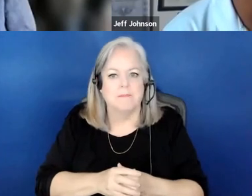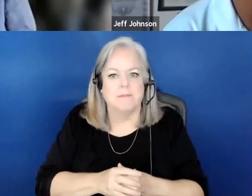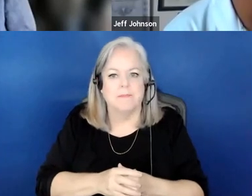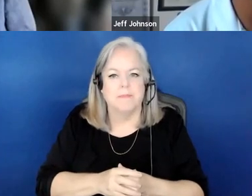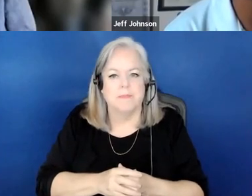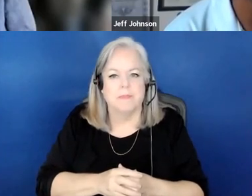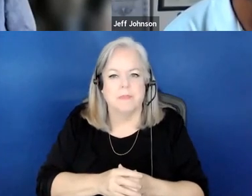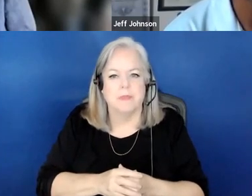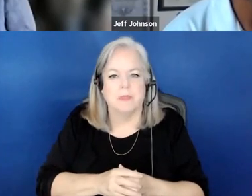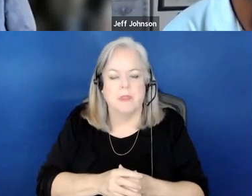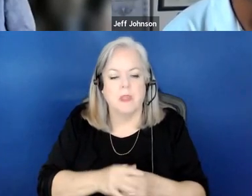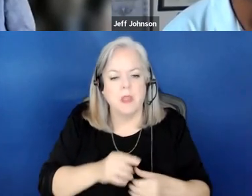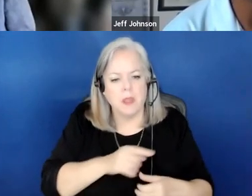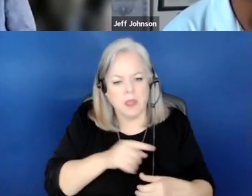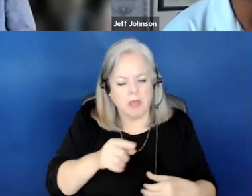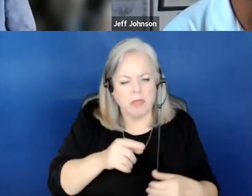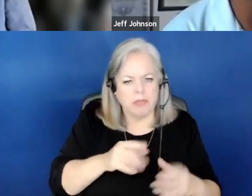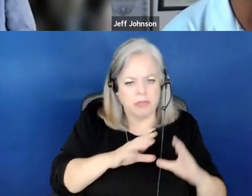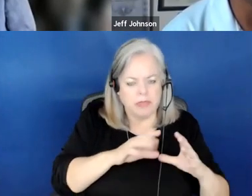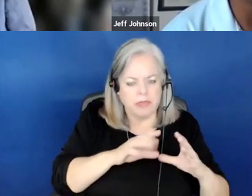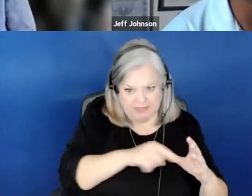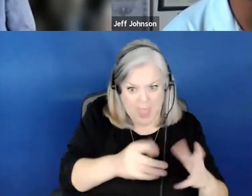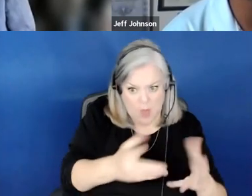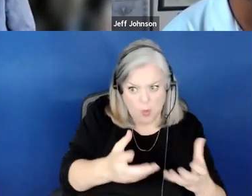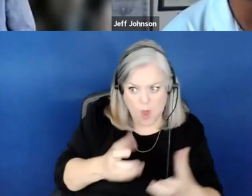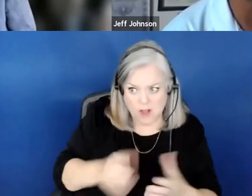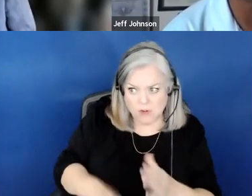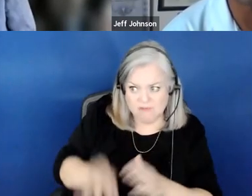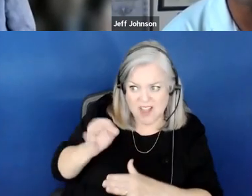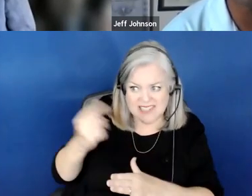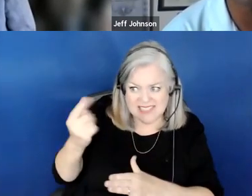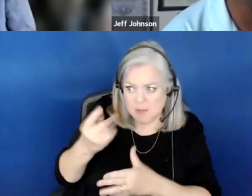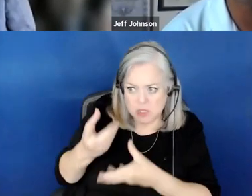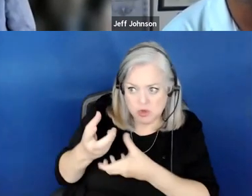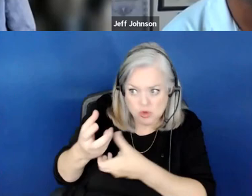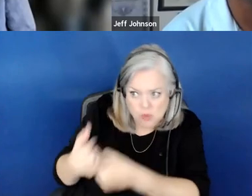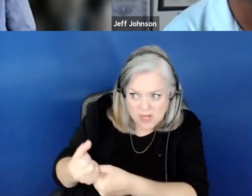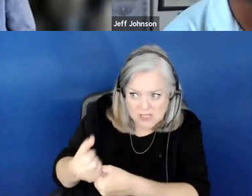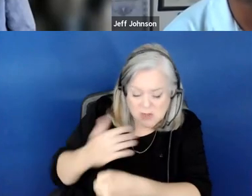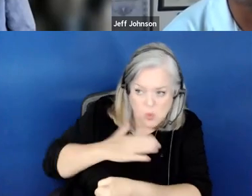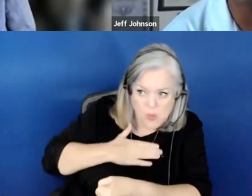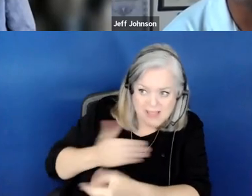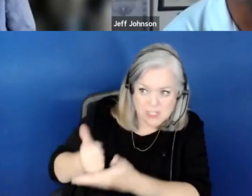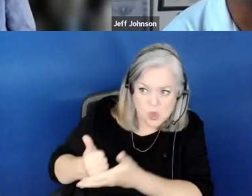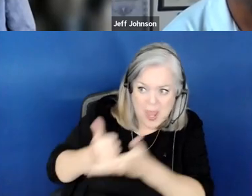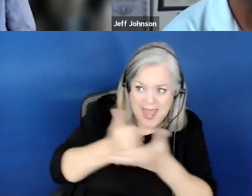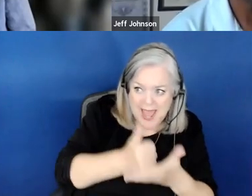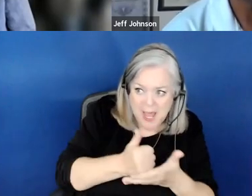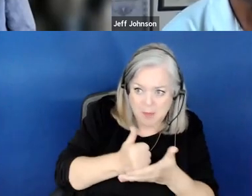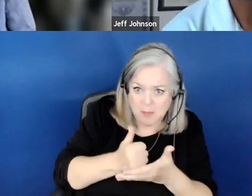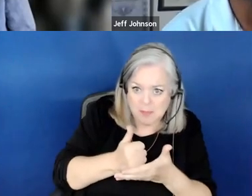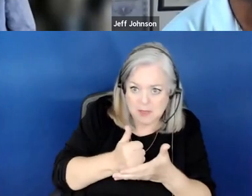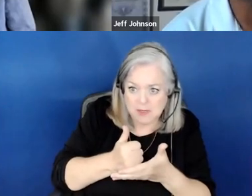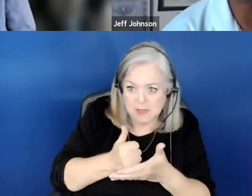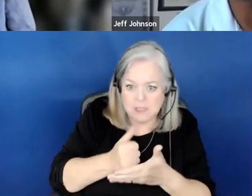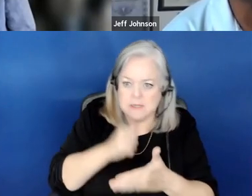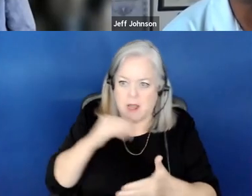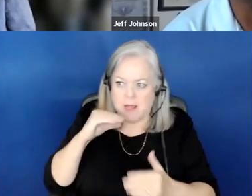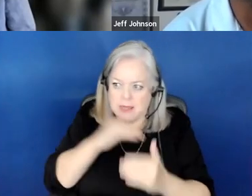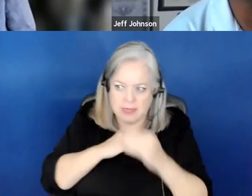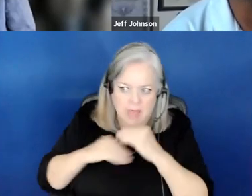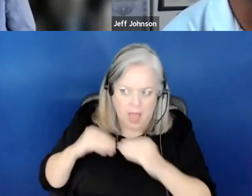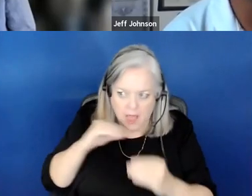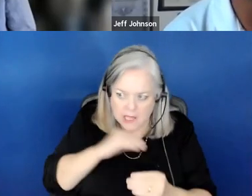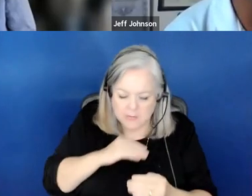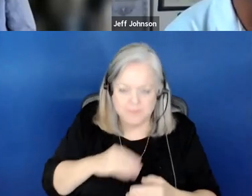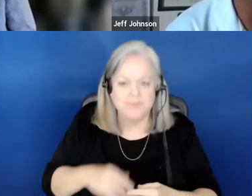that they can trust that they know that's going to be willing to help them and not feel to them because sometimes you